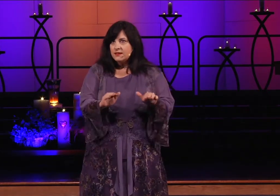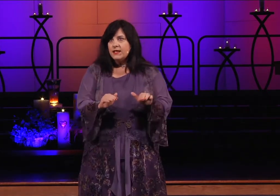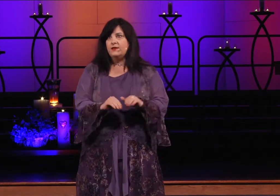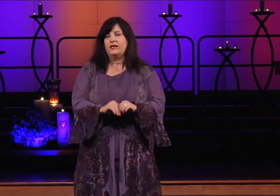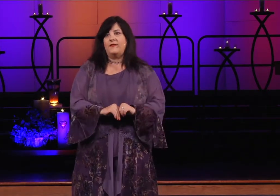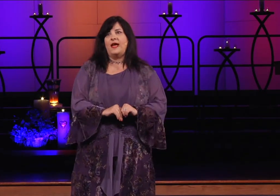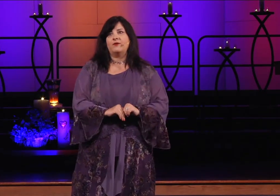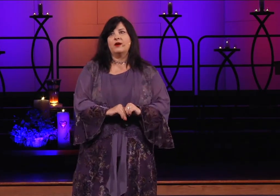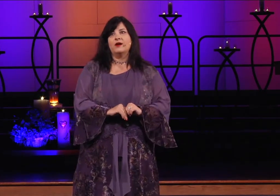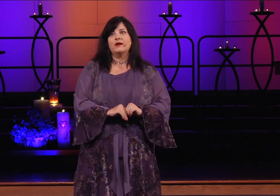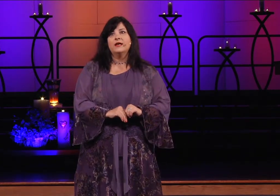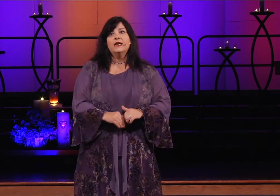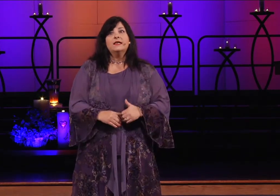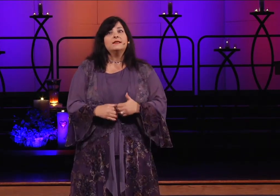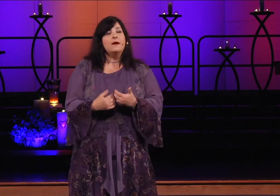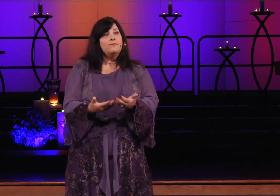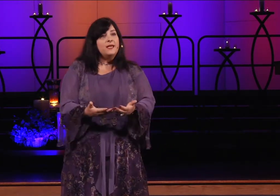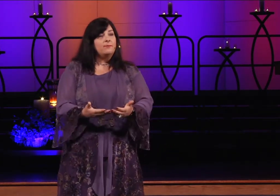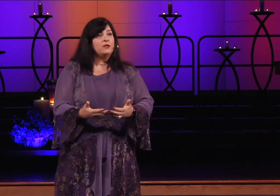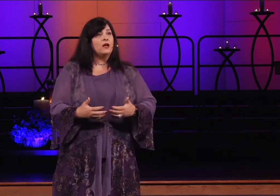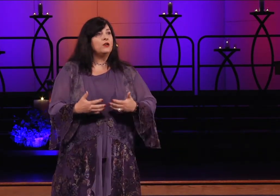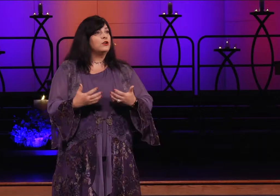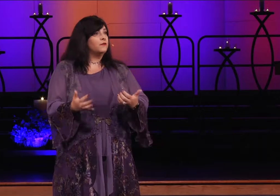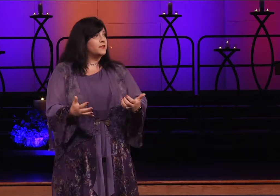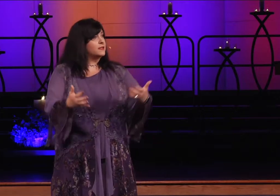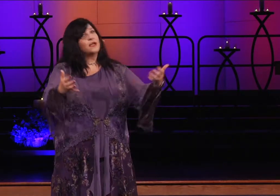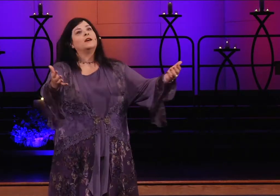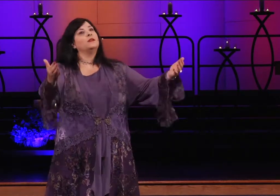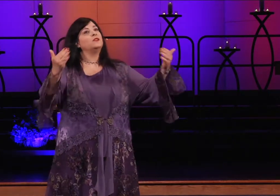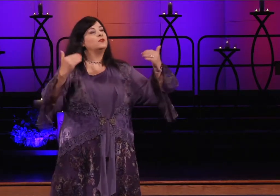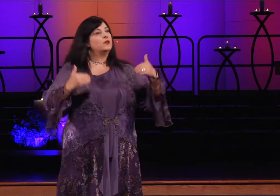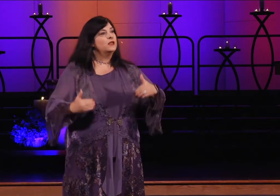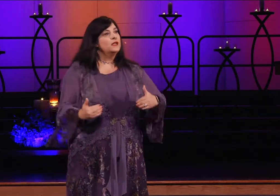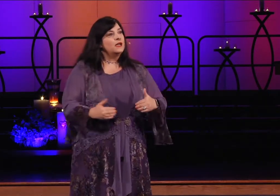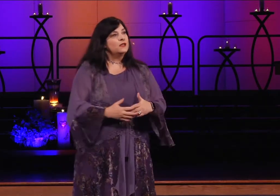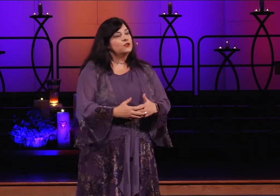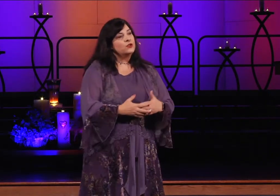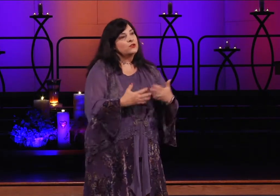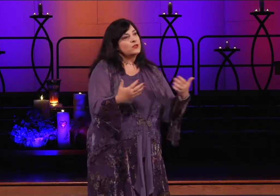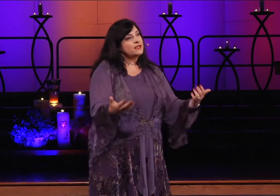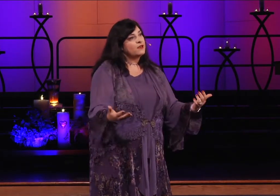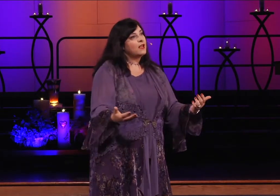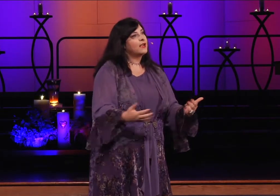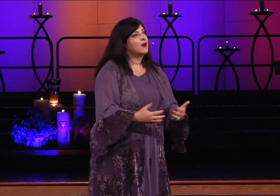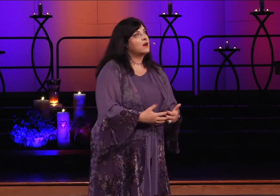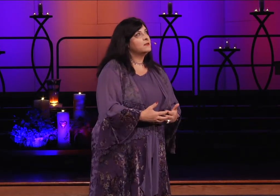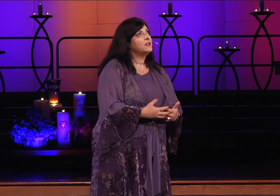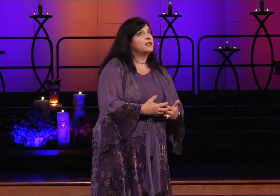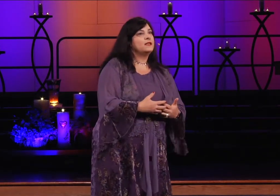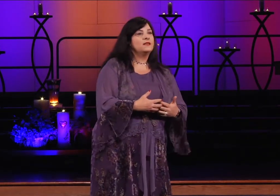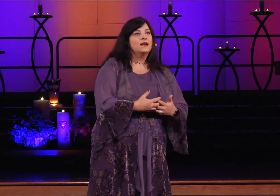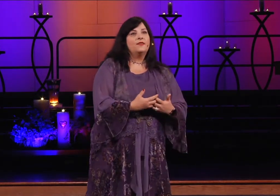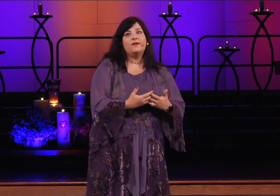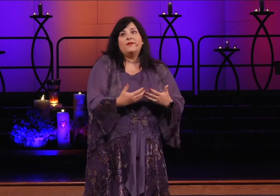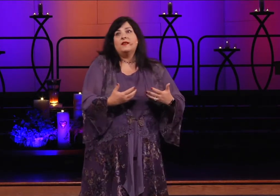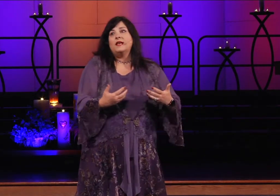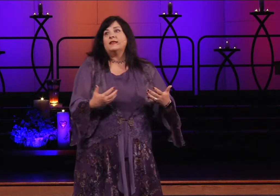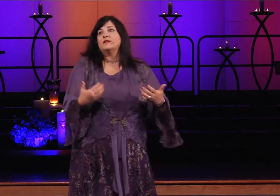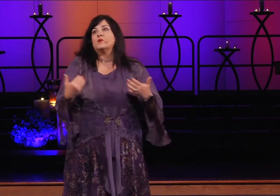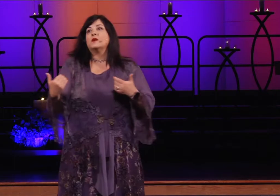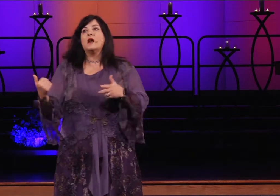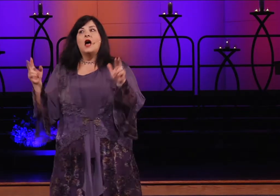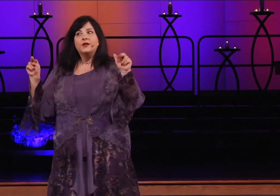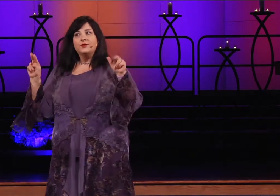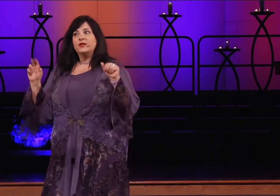are distinct in that regard. Some people are nervous to come into a church or a center like ours because they feel